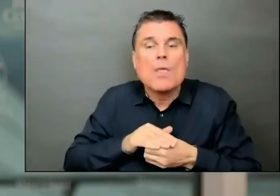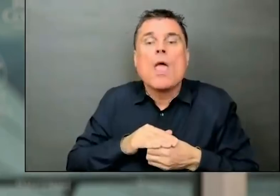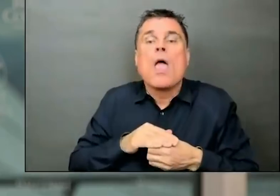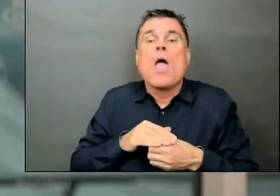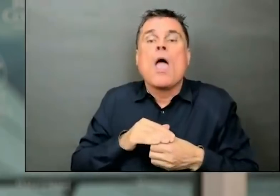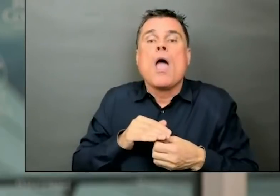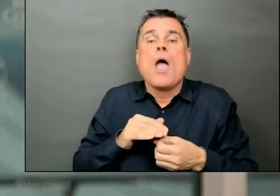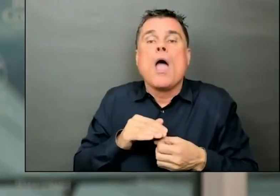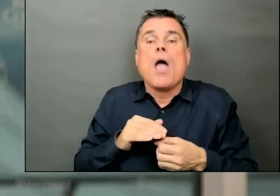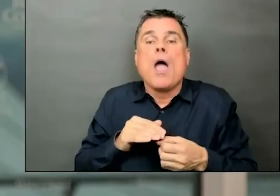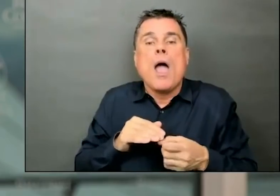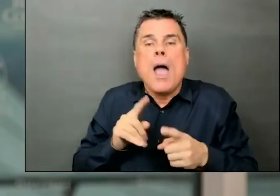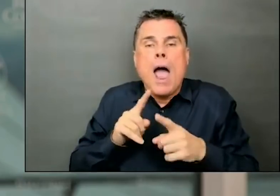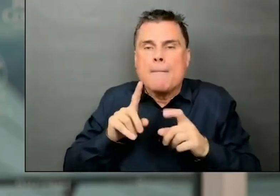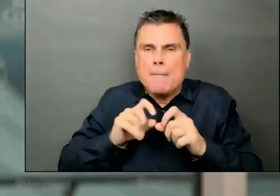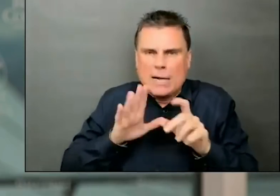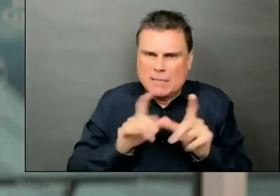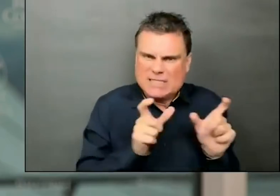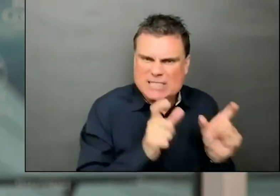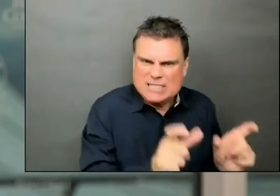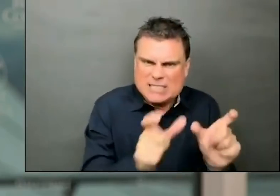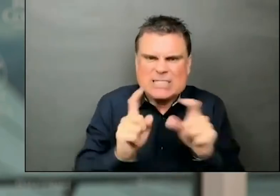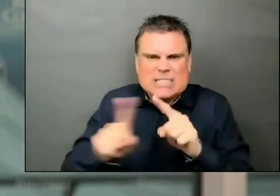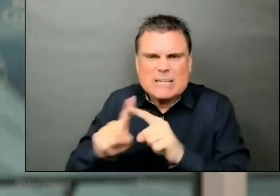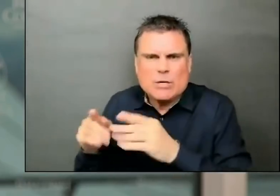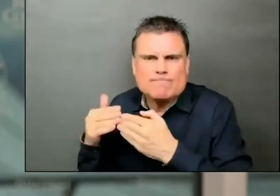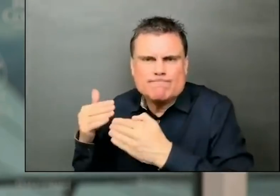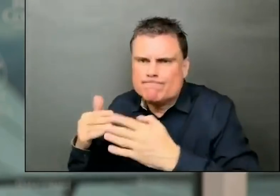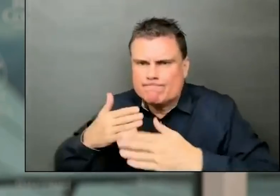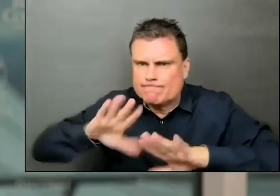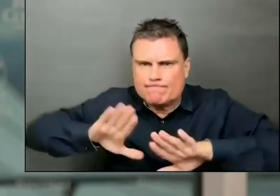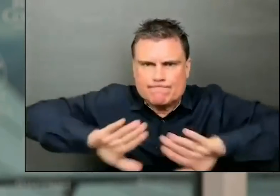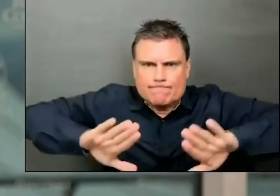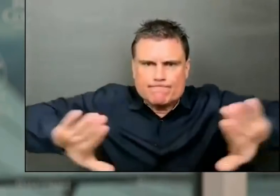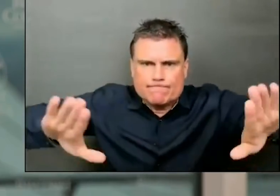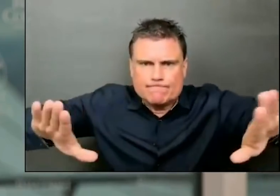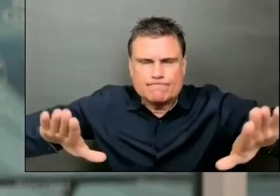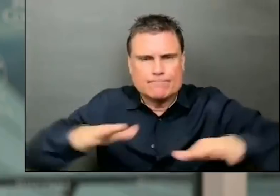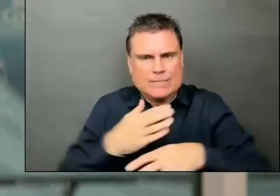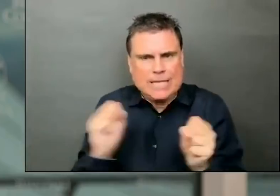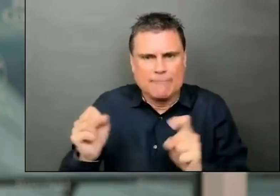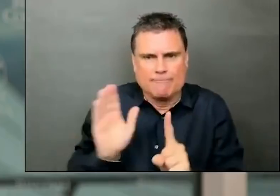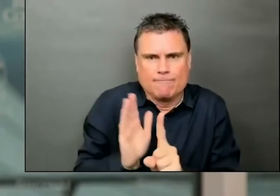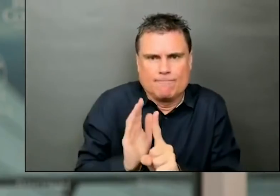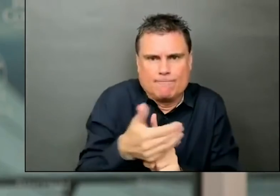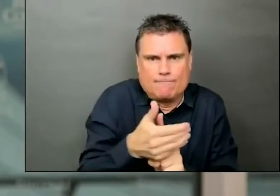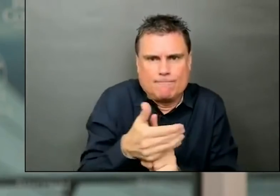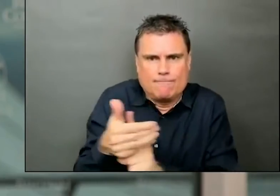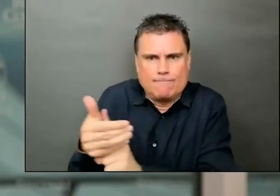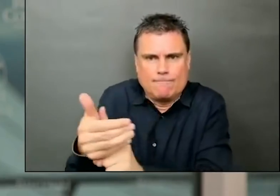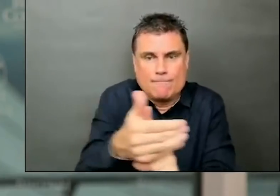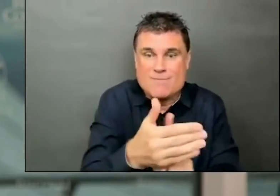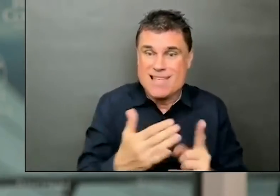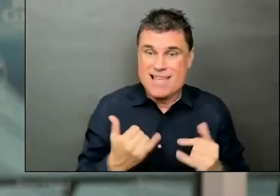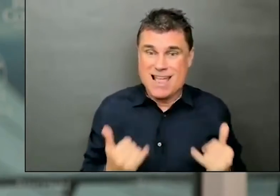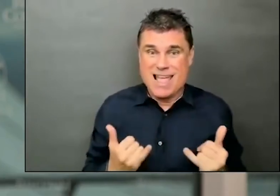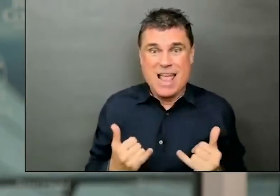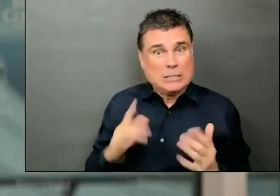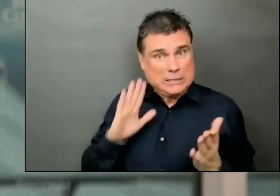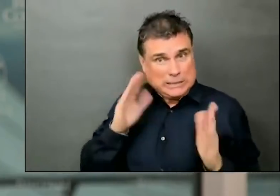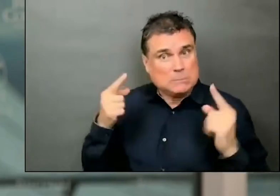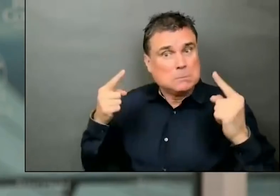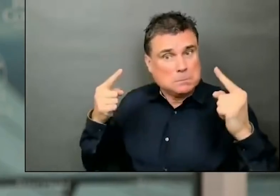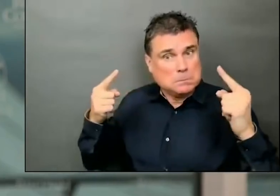But we need to protect the progress we have made since the start of this year and not squander our